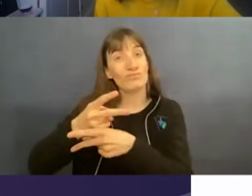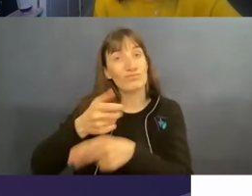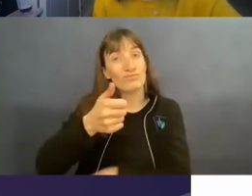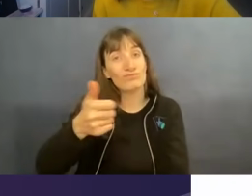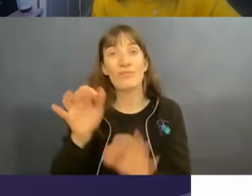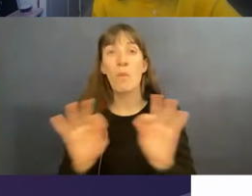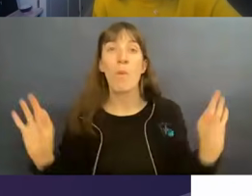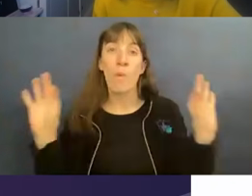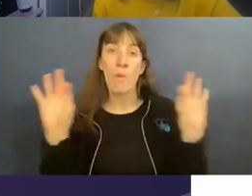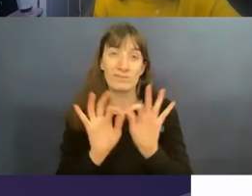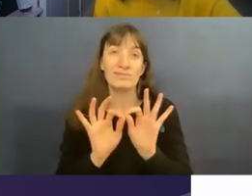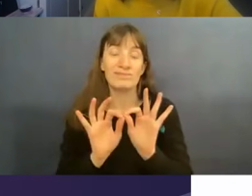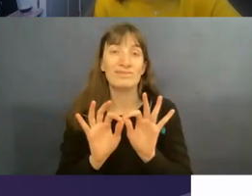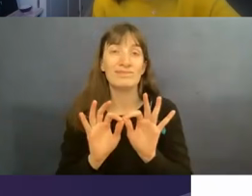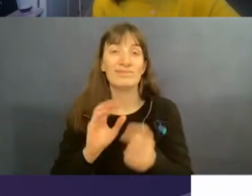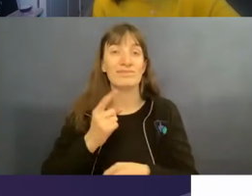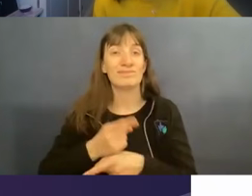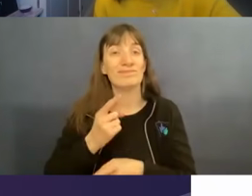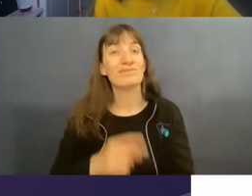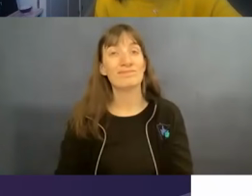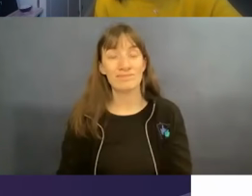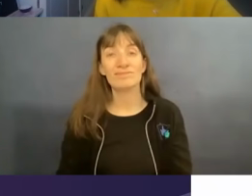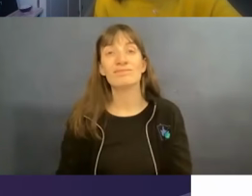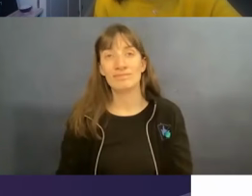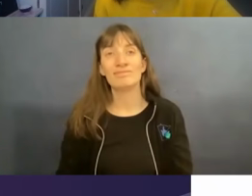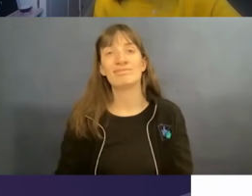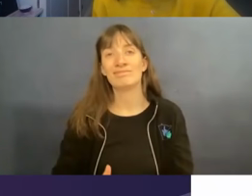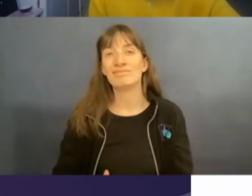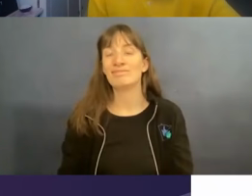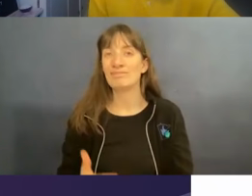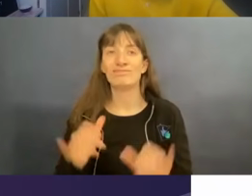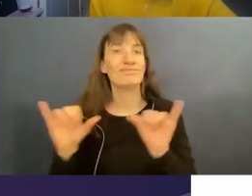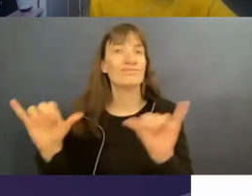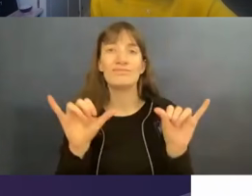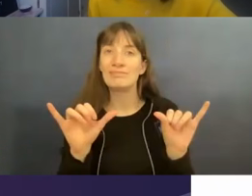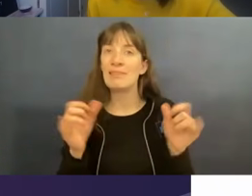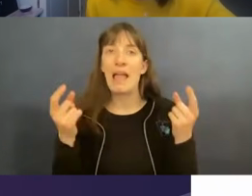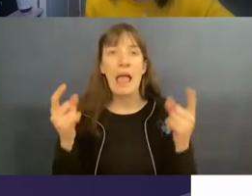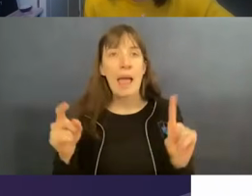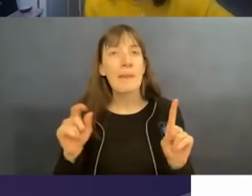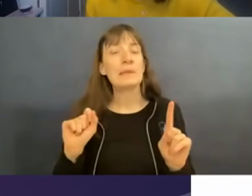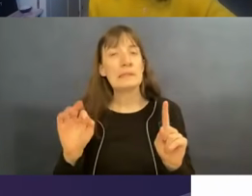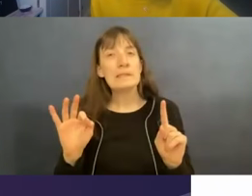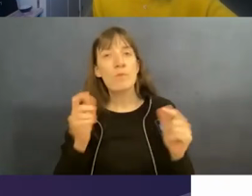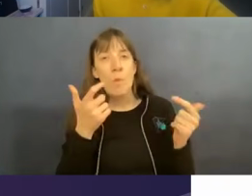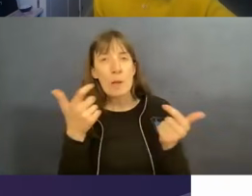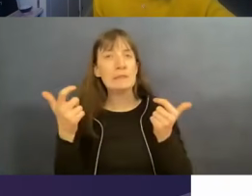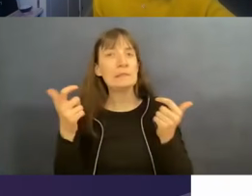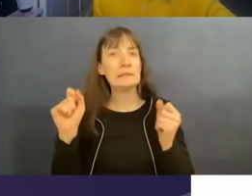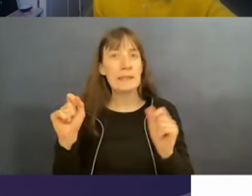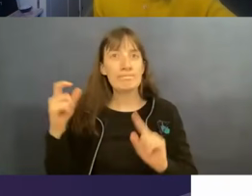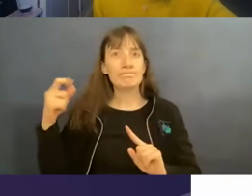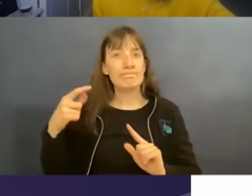right? So it's not uncommon for people who attend our webinars to maybe have some trauma responses to the webinar